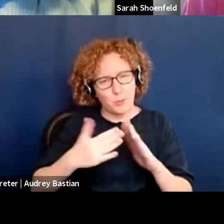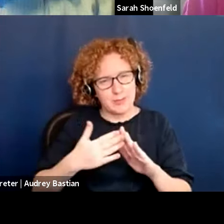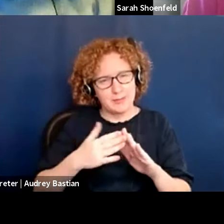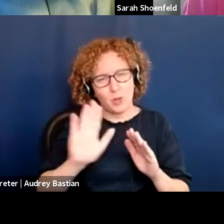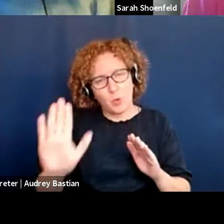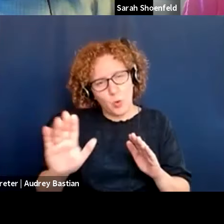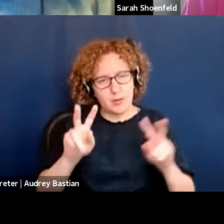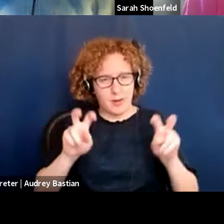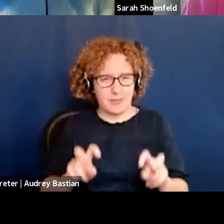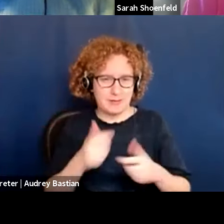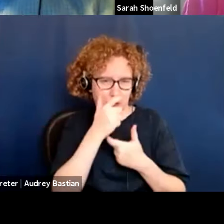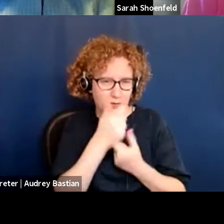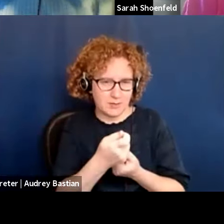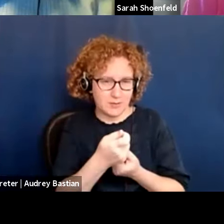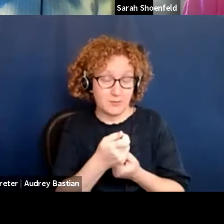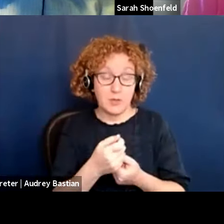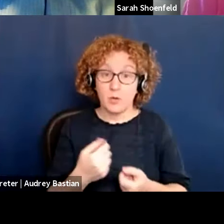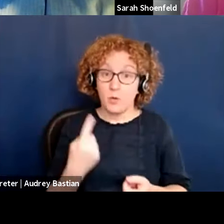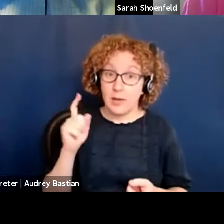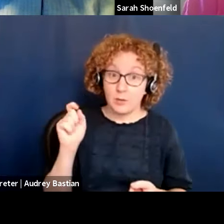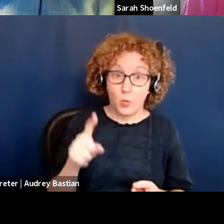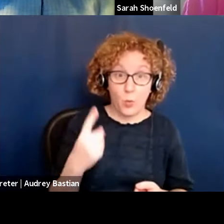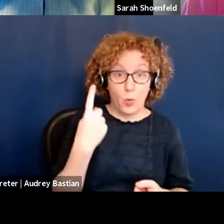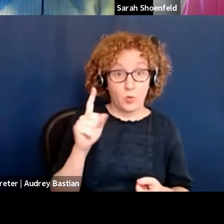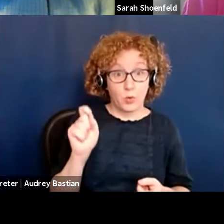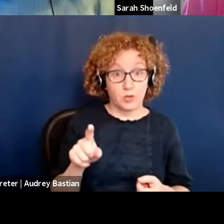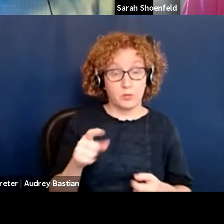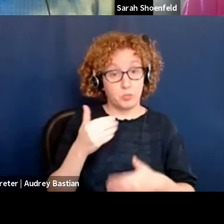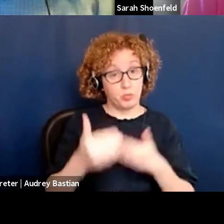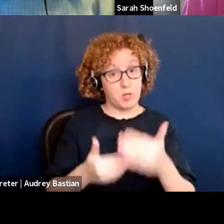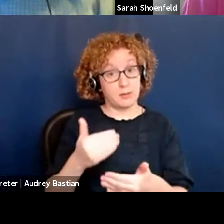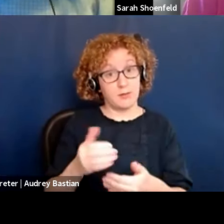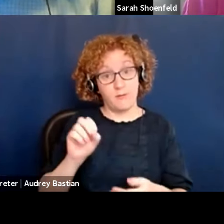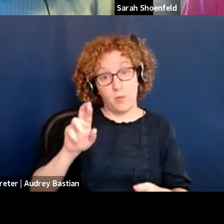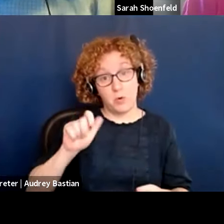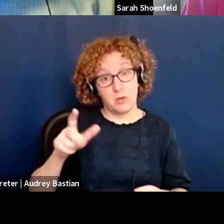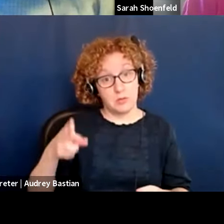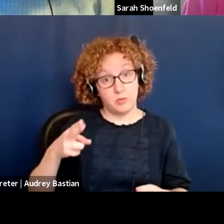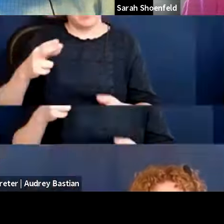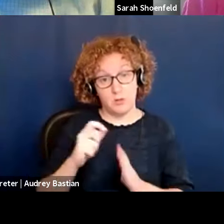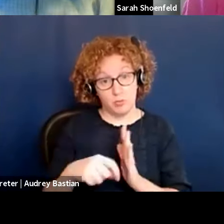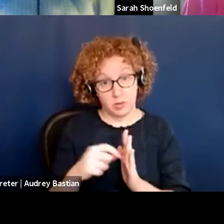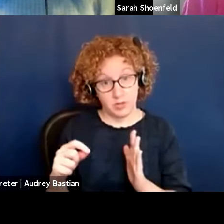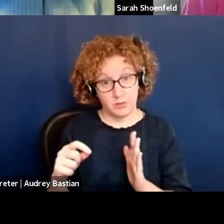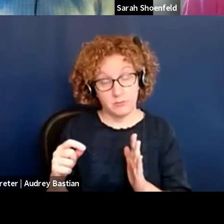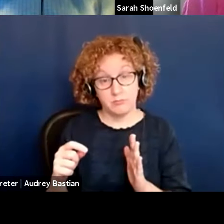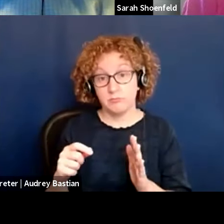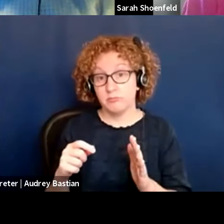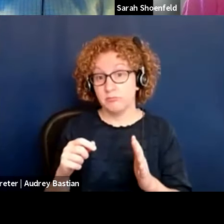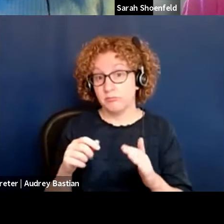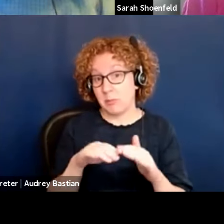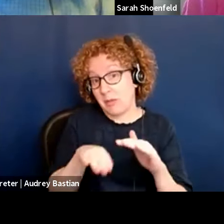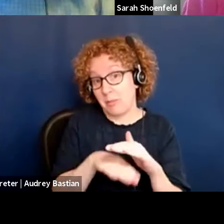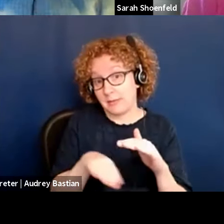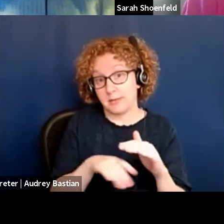So, I just wanted to ask one question about the process of doing this oral history project. It can be, kind of the basic one that